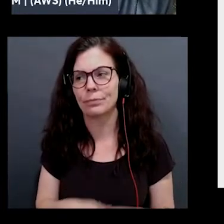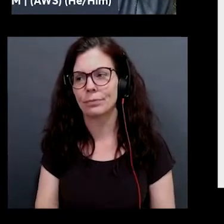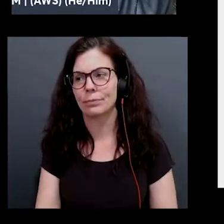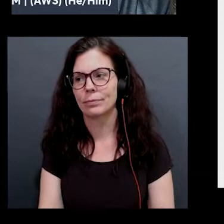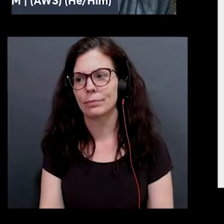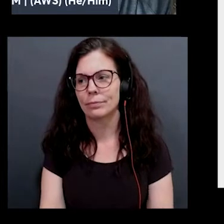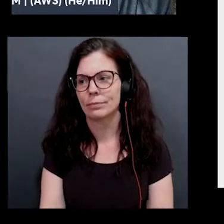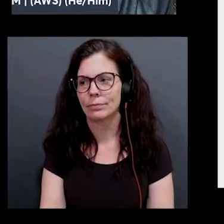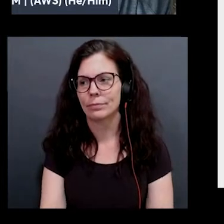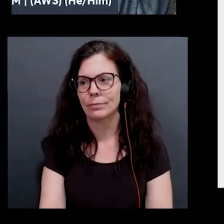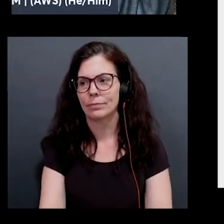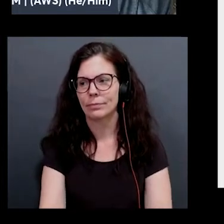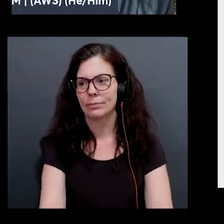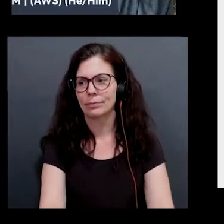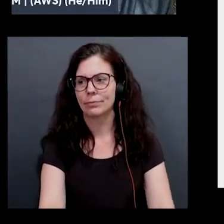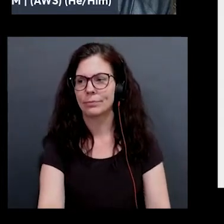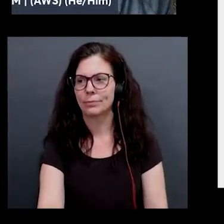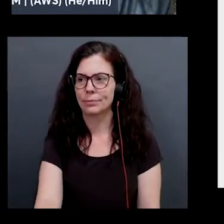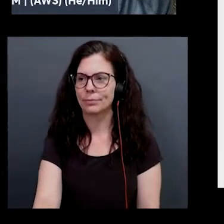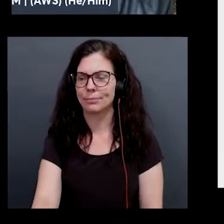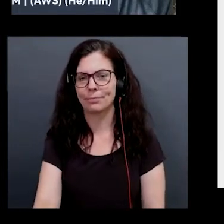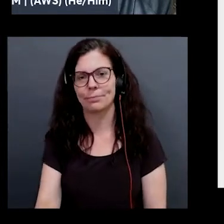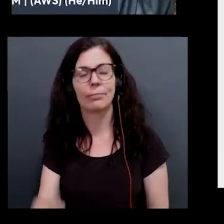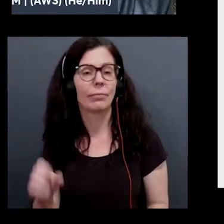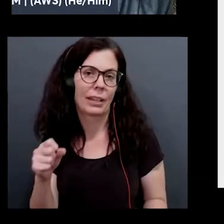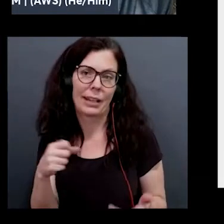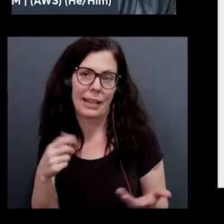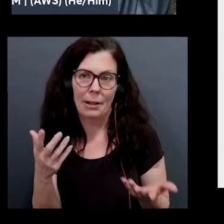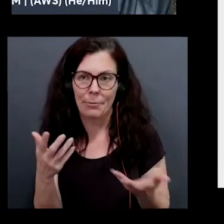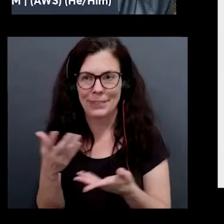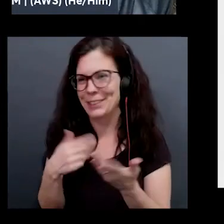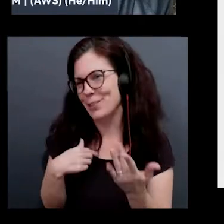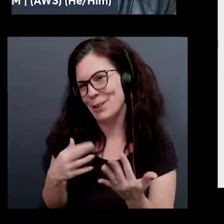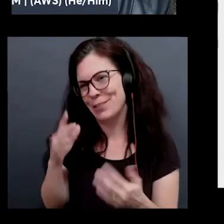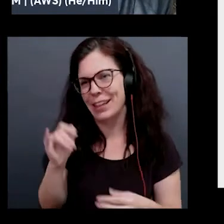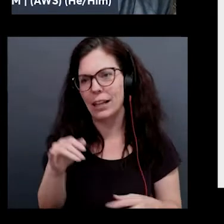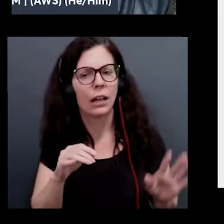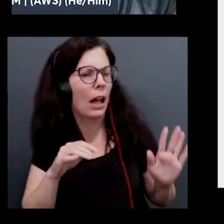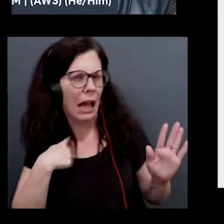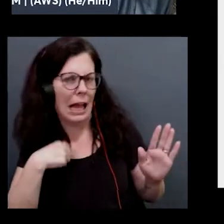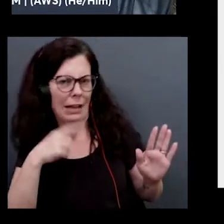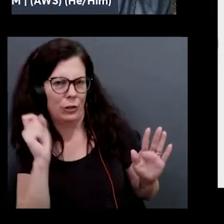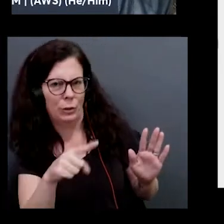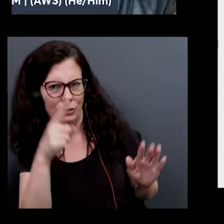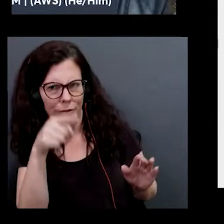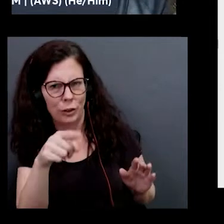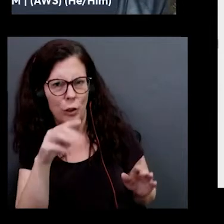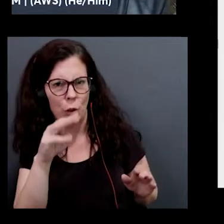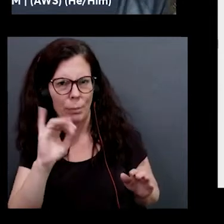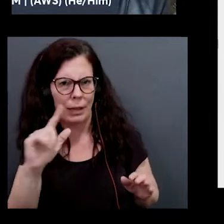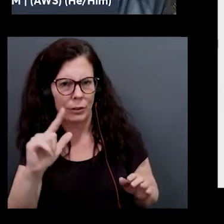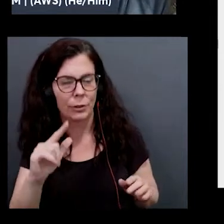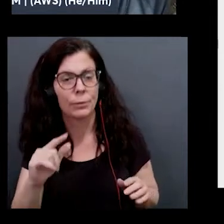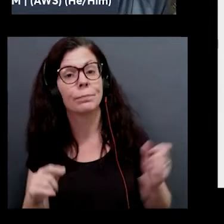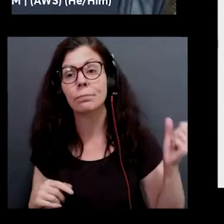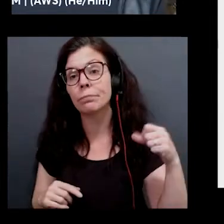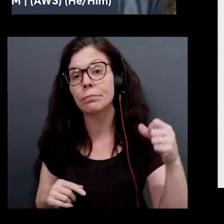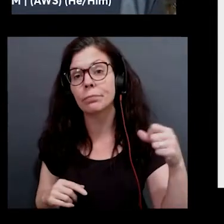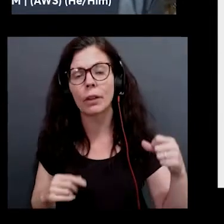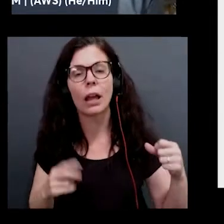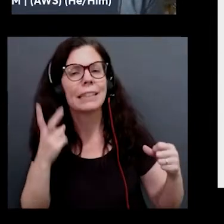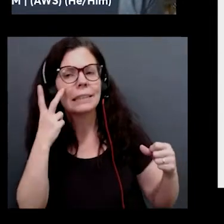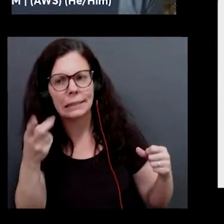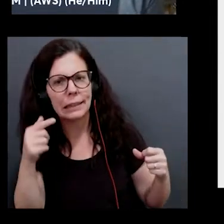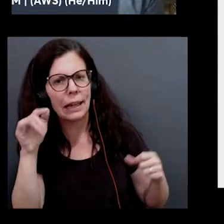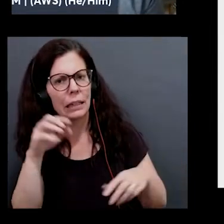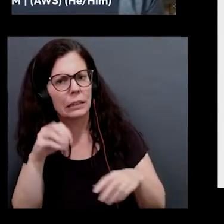Yeah, well, we can wait a little bit. Yeah. Michael, I have a question. I know we're seeing this right now in SageMaker, but there's